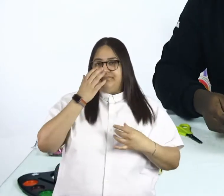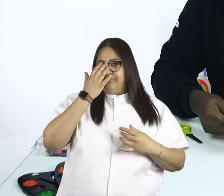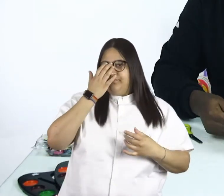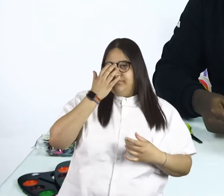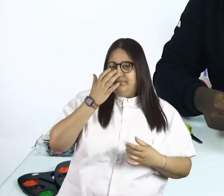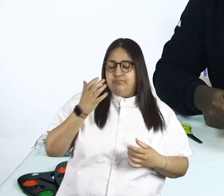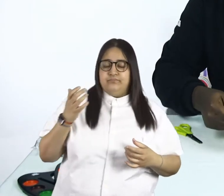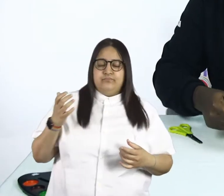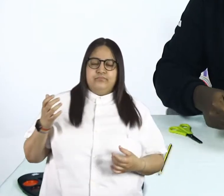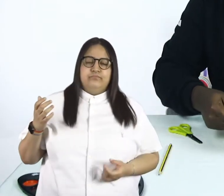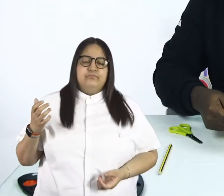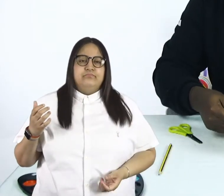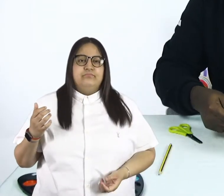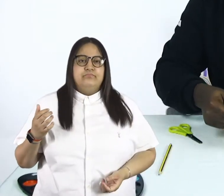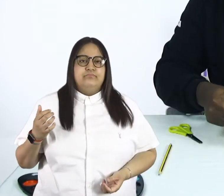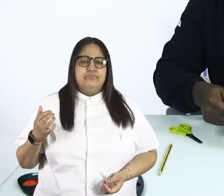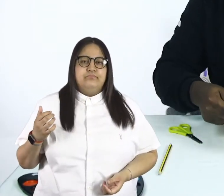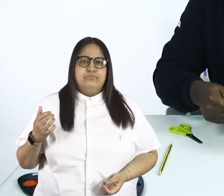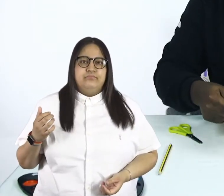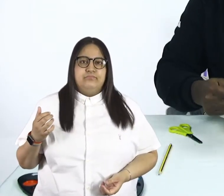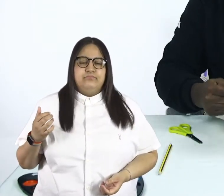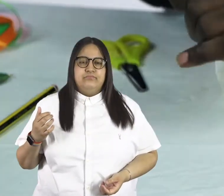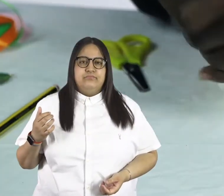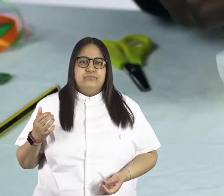to pull on them.